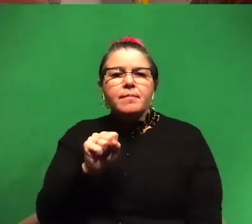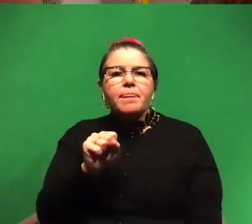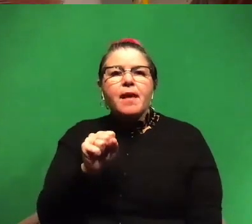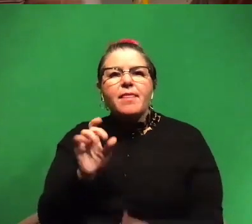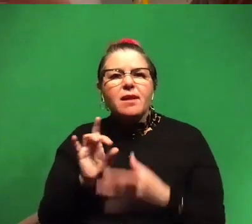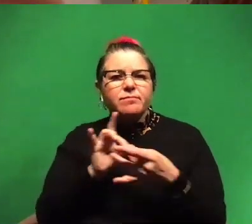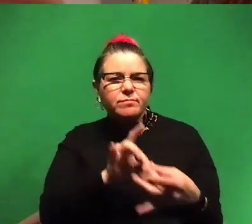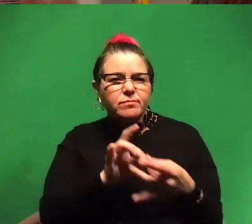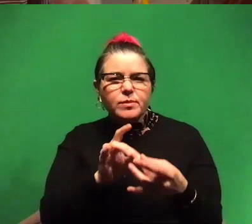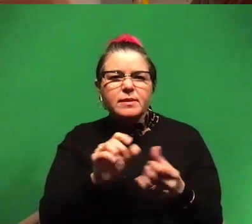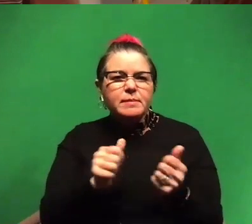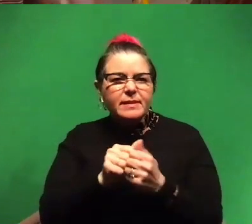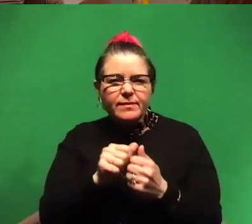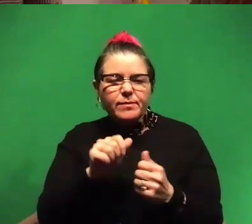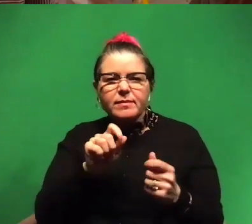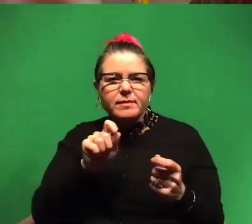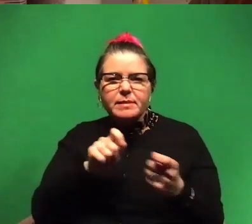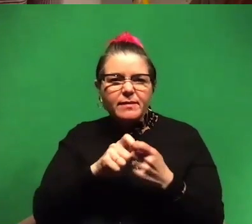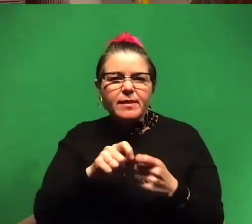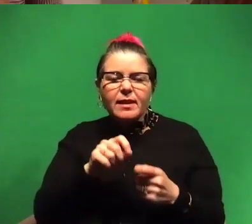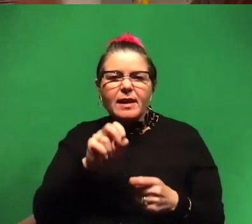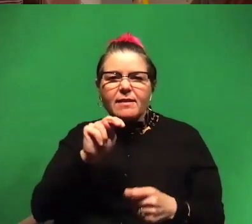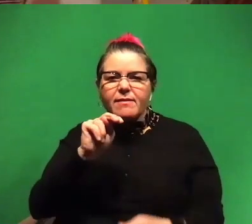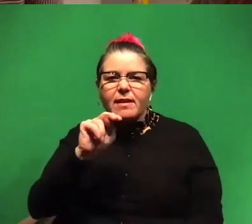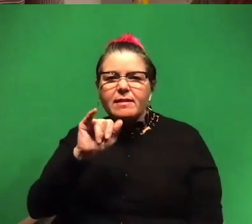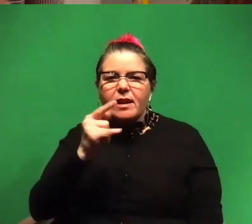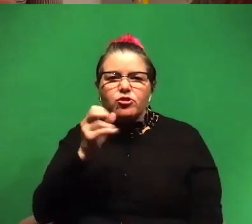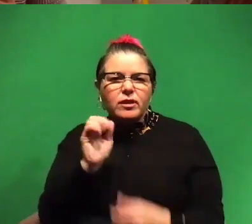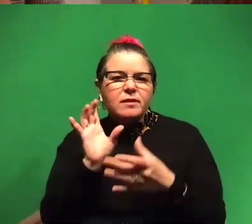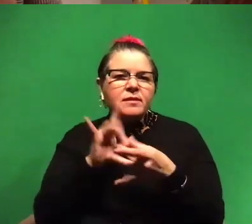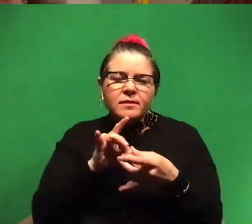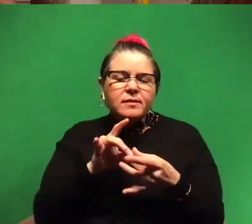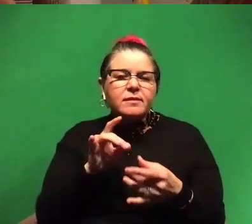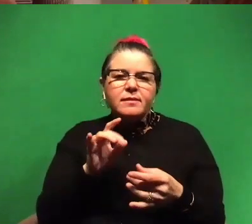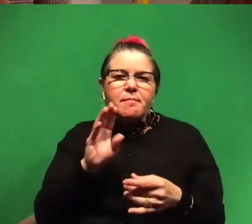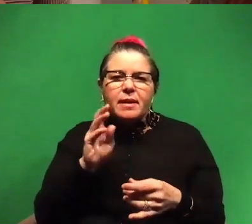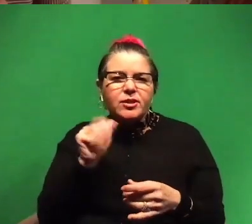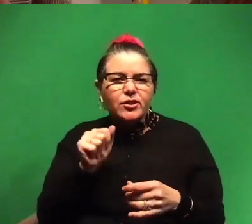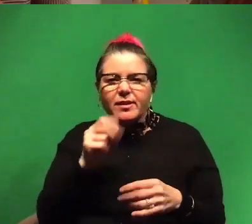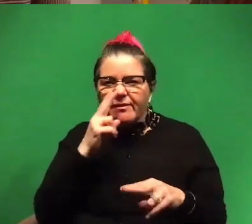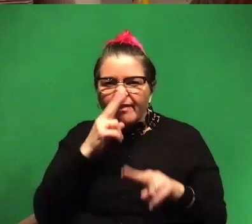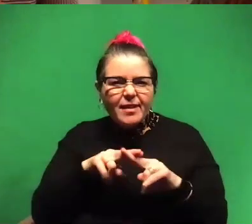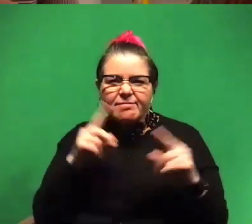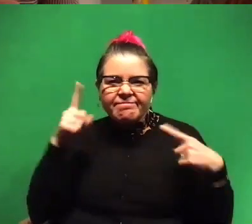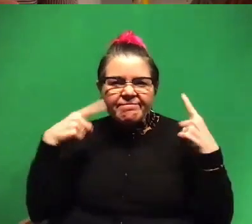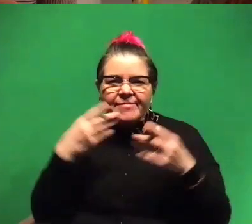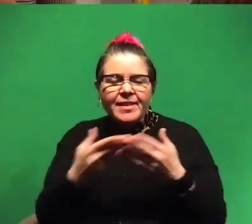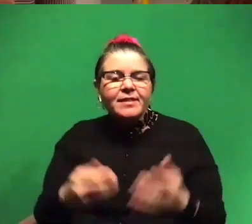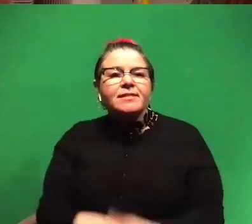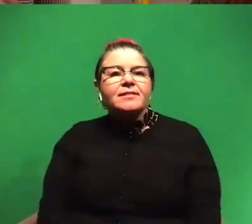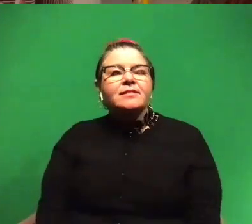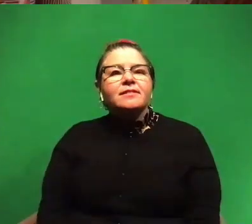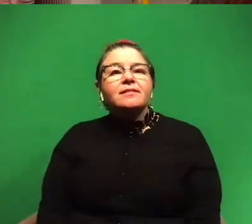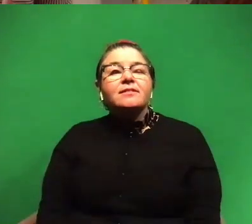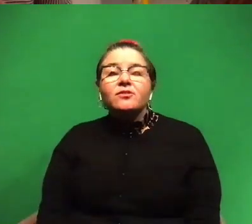associate with certain kinds of bacteria, nitrogen fixing, all these kinds of things, all this kind of like fun, wacky stuff. And it's